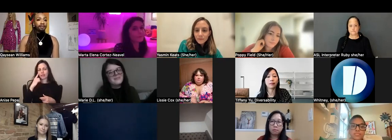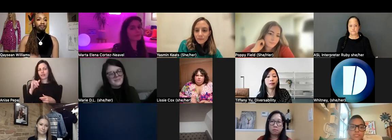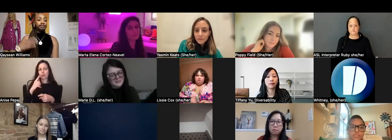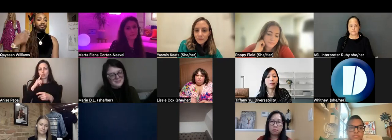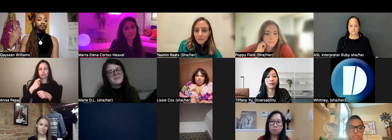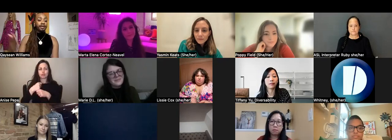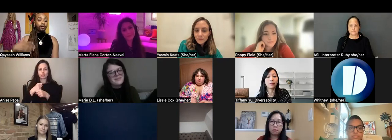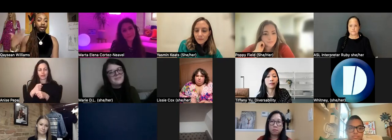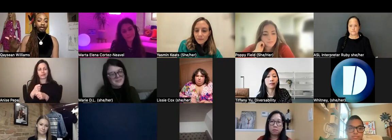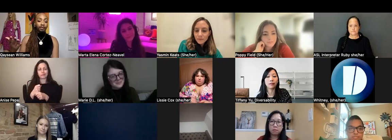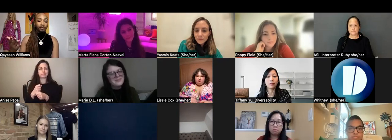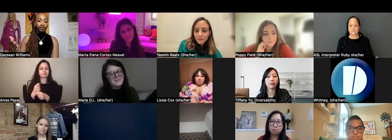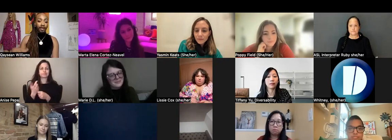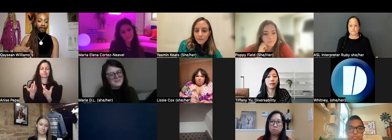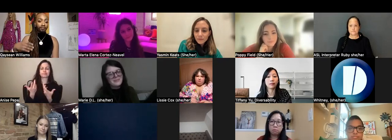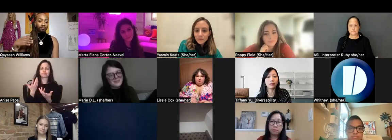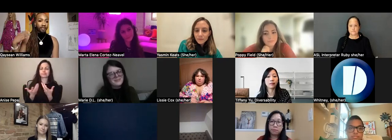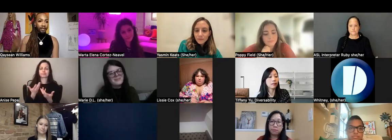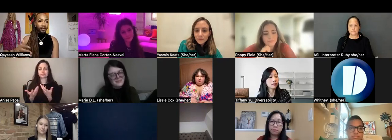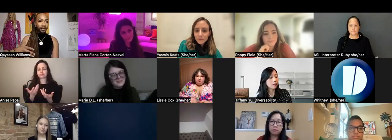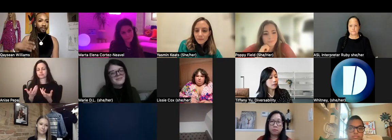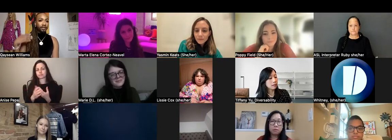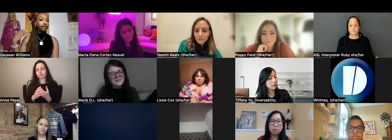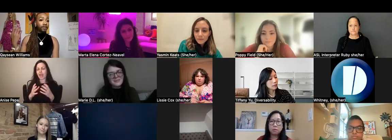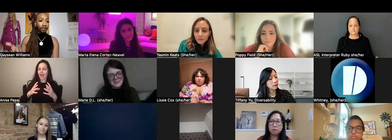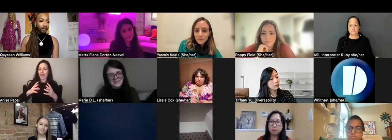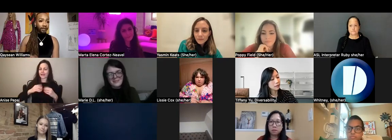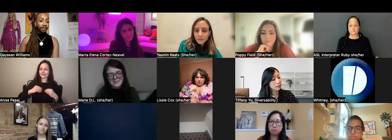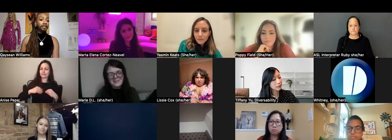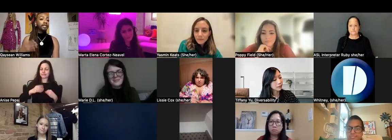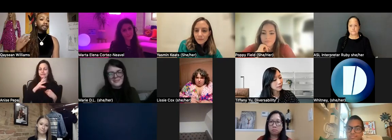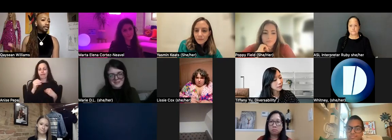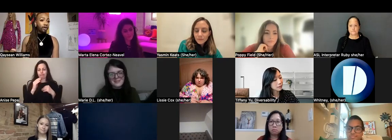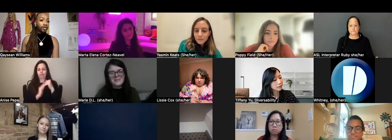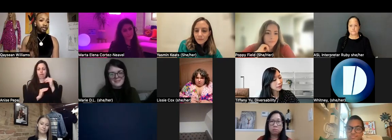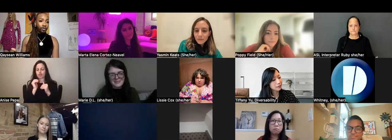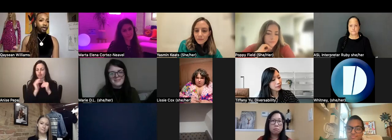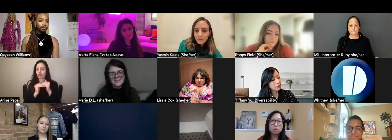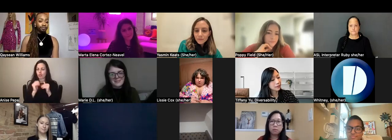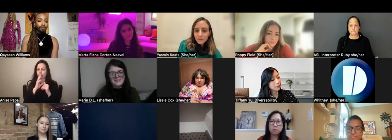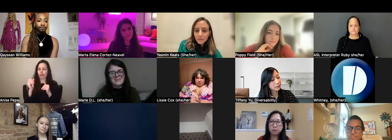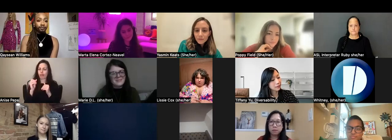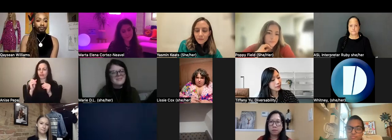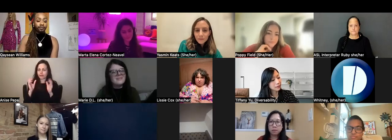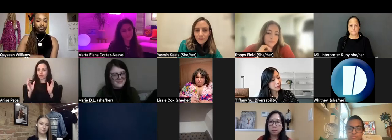that level of acceptance, comfortability, and courage as well.